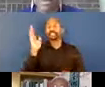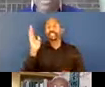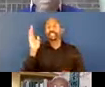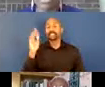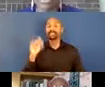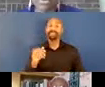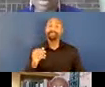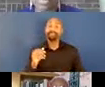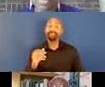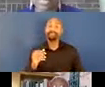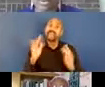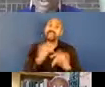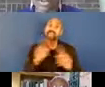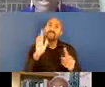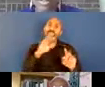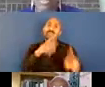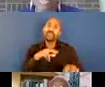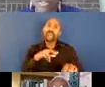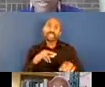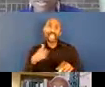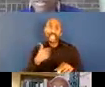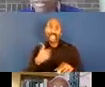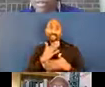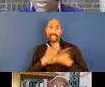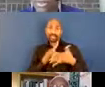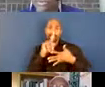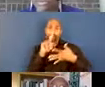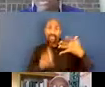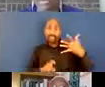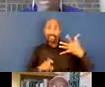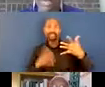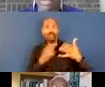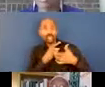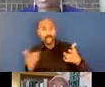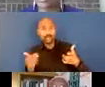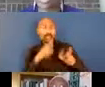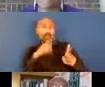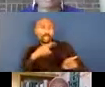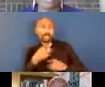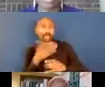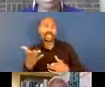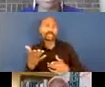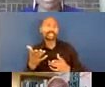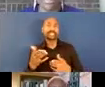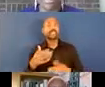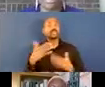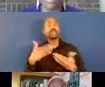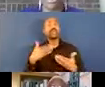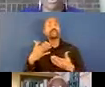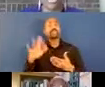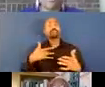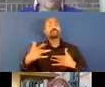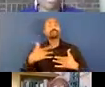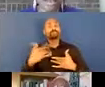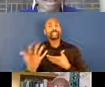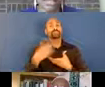I hope that you will respond to these queries, speak your concerns, and join the conversation. On